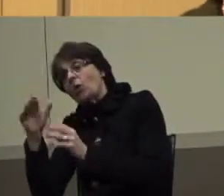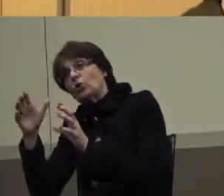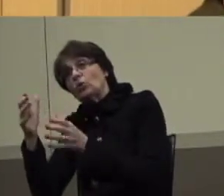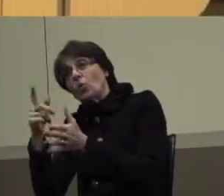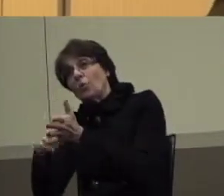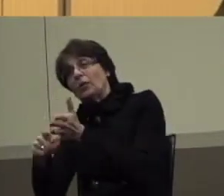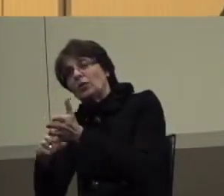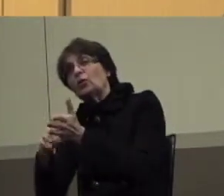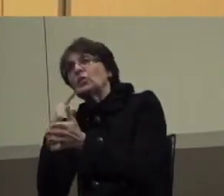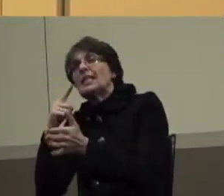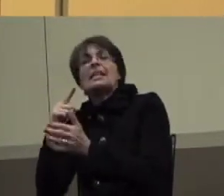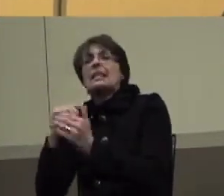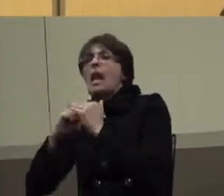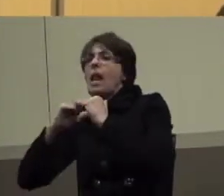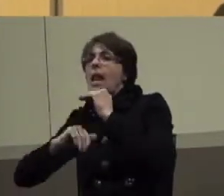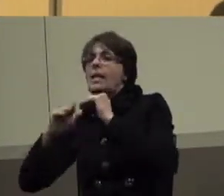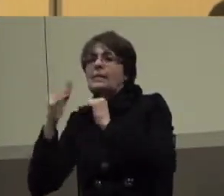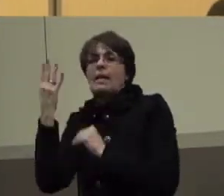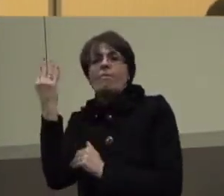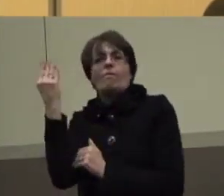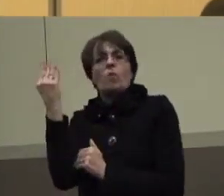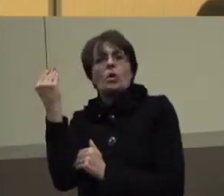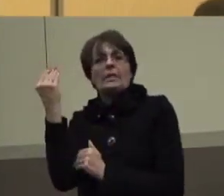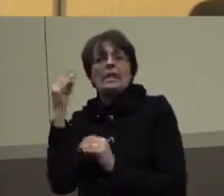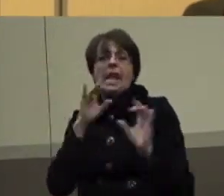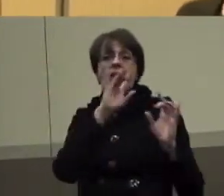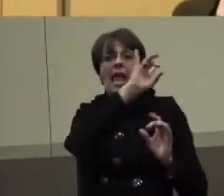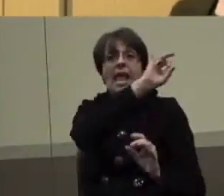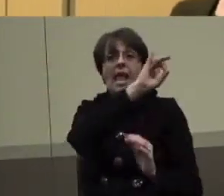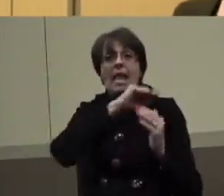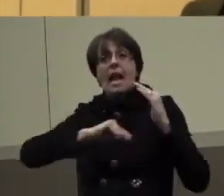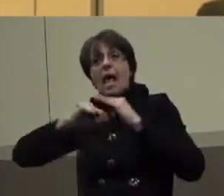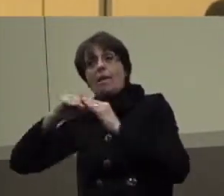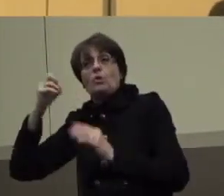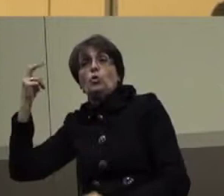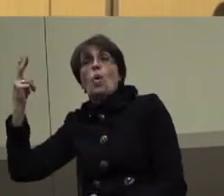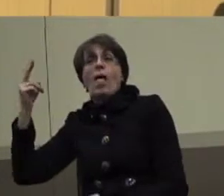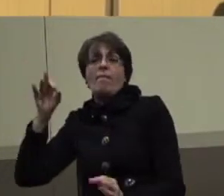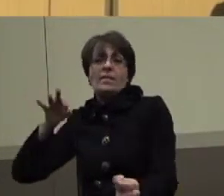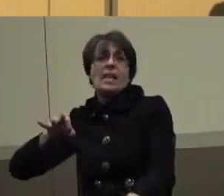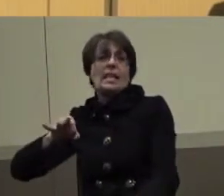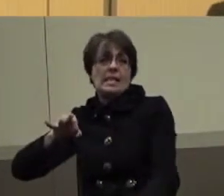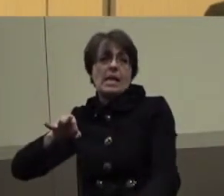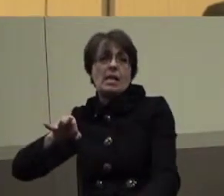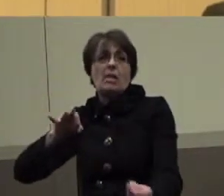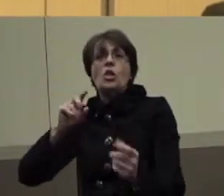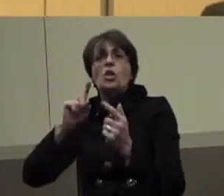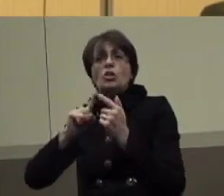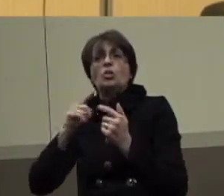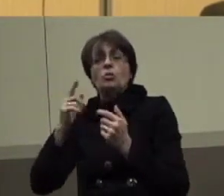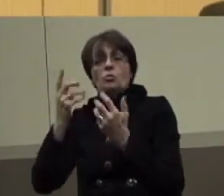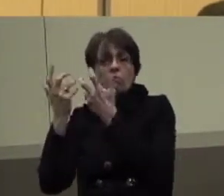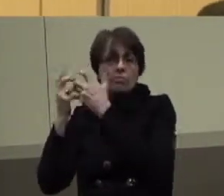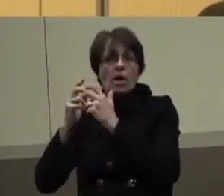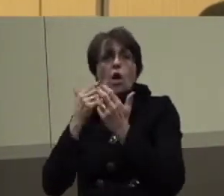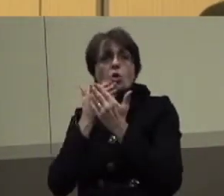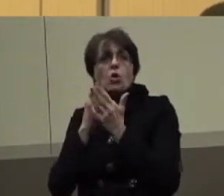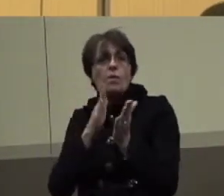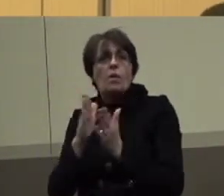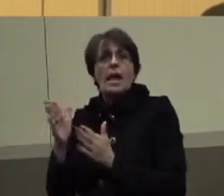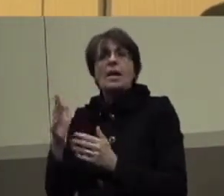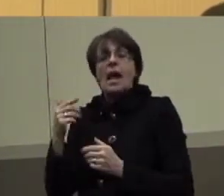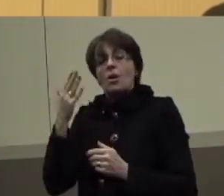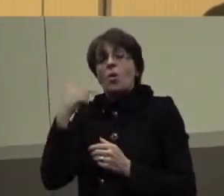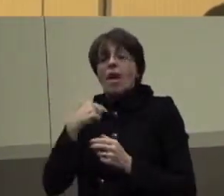research says keep it to less than 14. 8 to 12 is ideal to get to a good plan. So I know